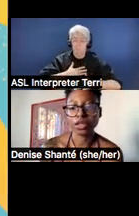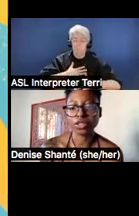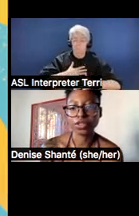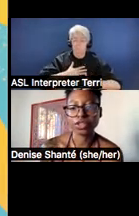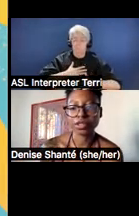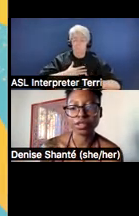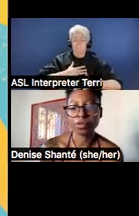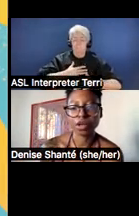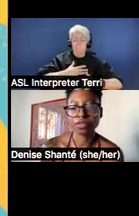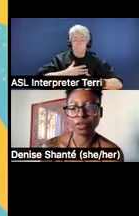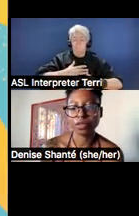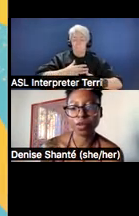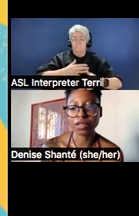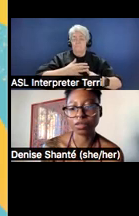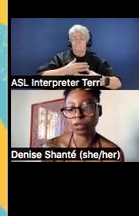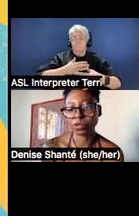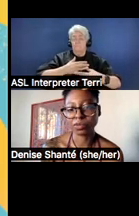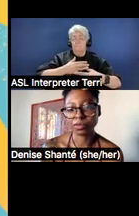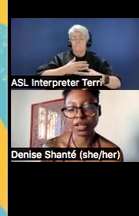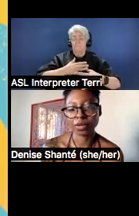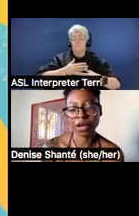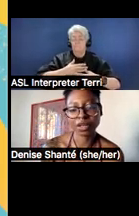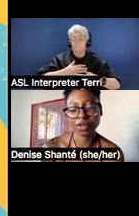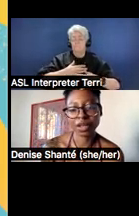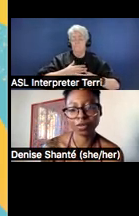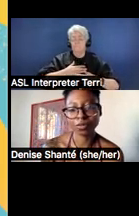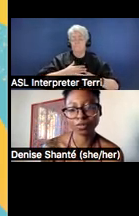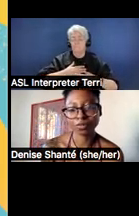slowly start to adjust to what feels possible in your